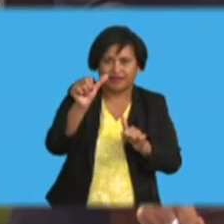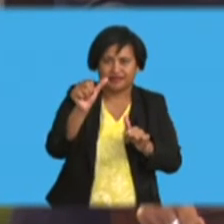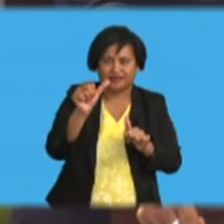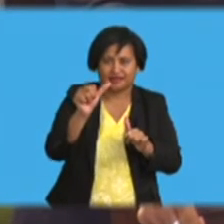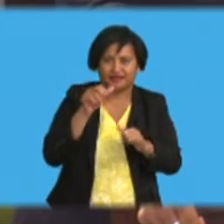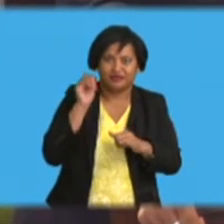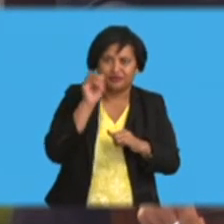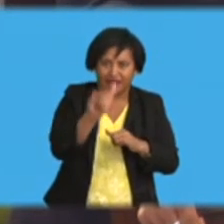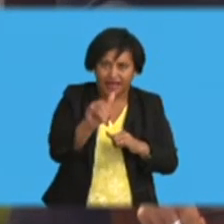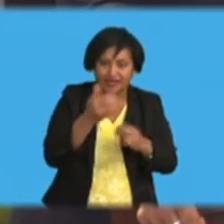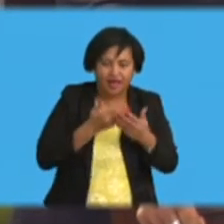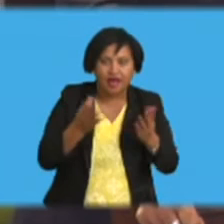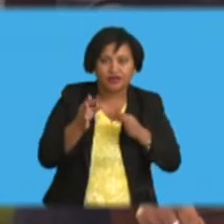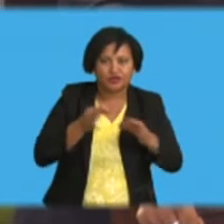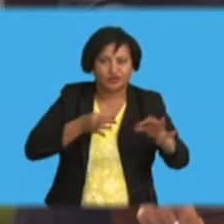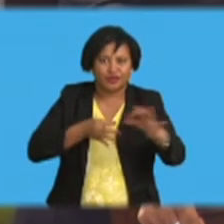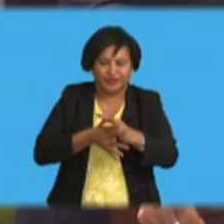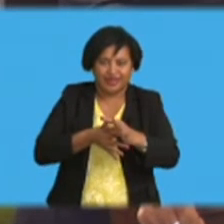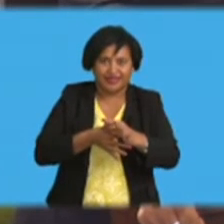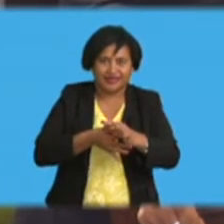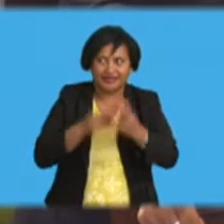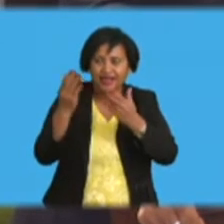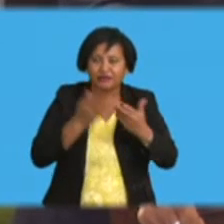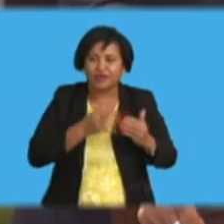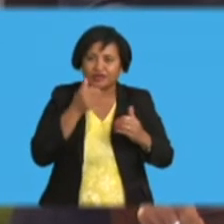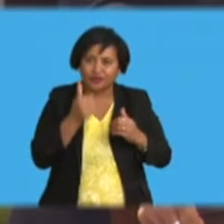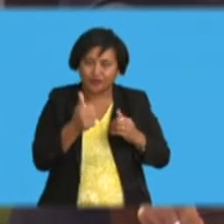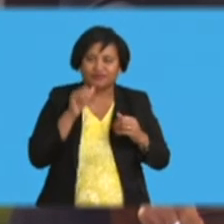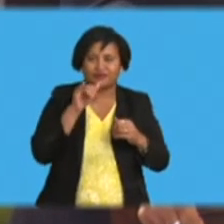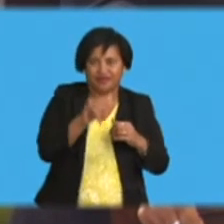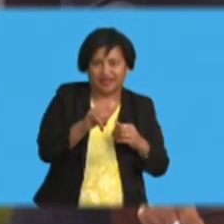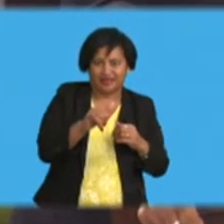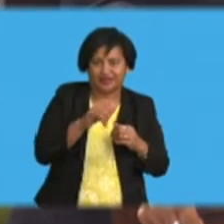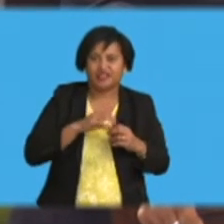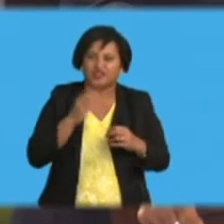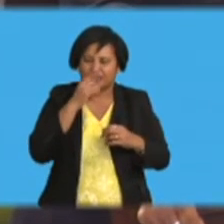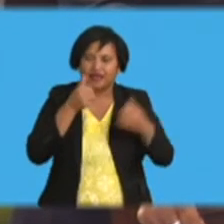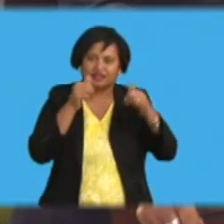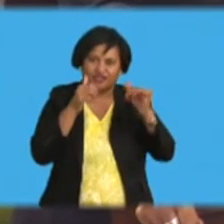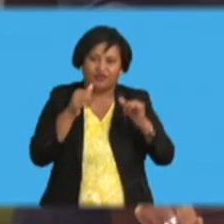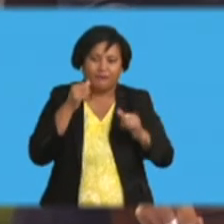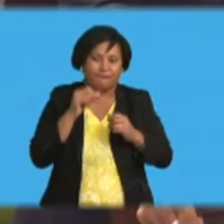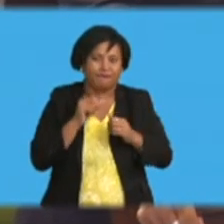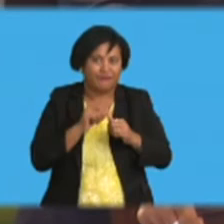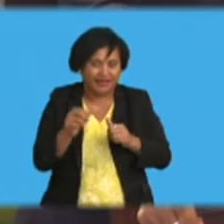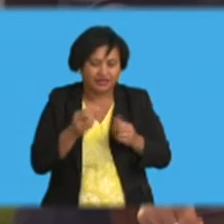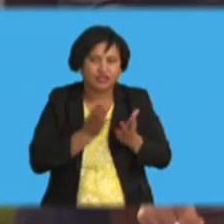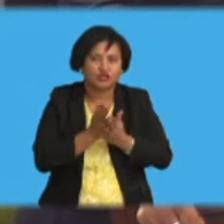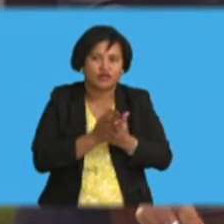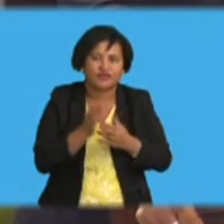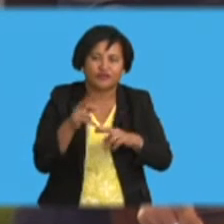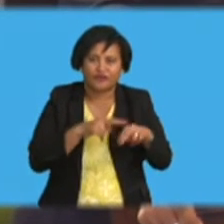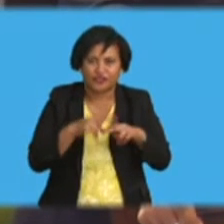narrow-body fleet replacement, and they negotiated hard to achieve the best result for the airline and the Fijian people. The deal comprises